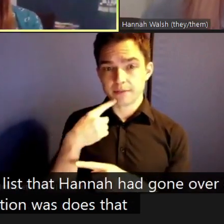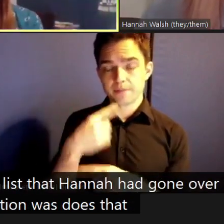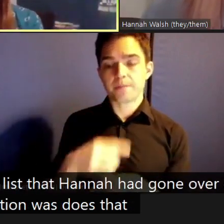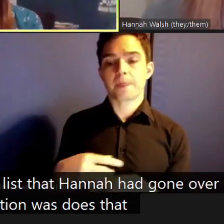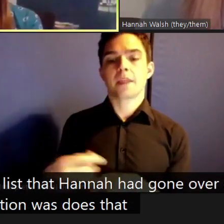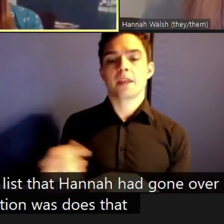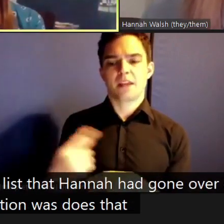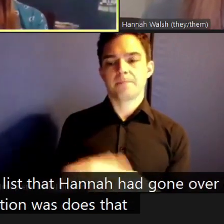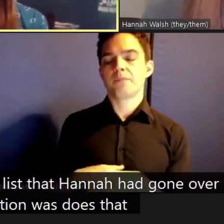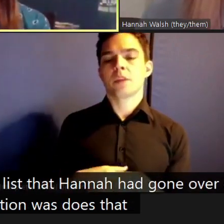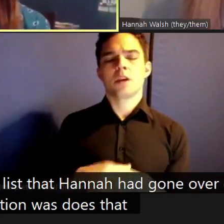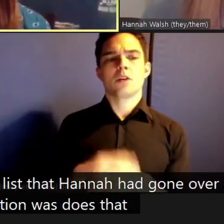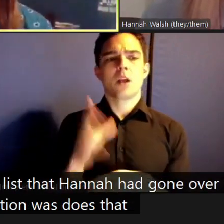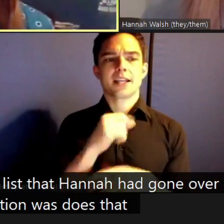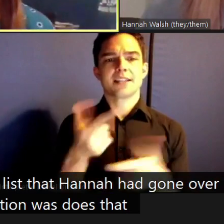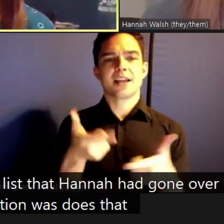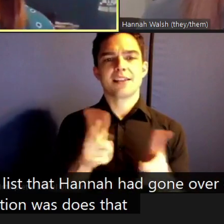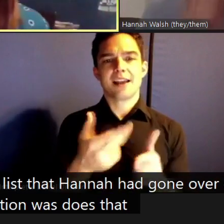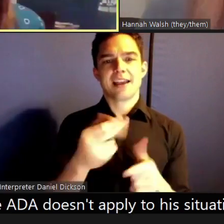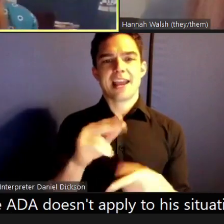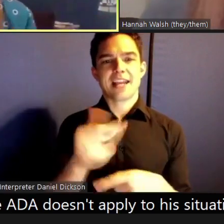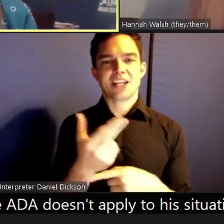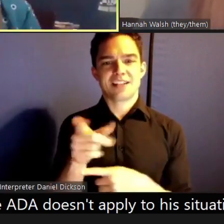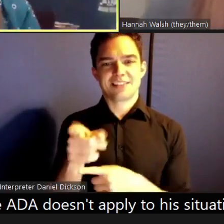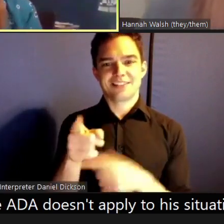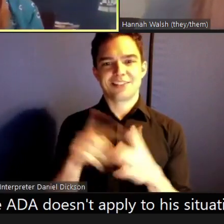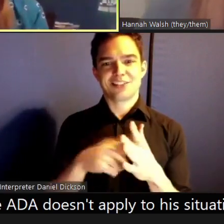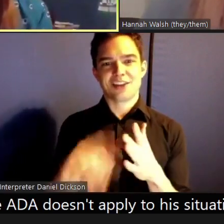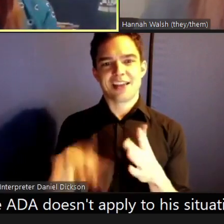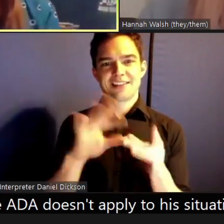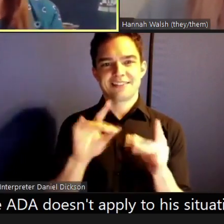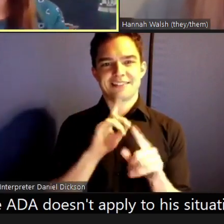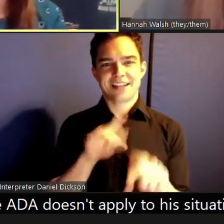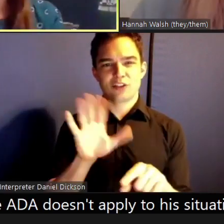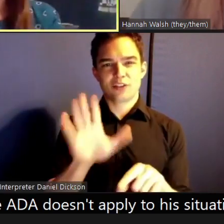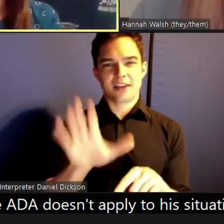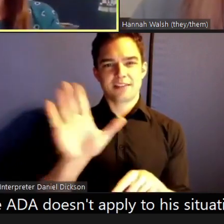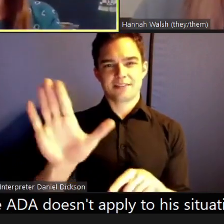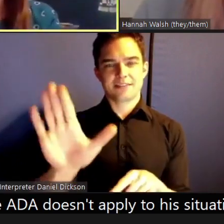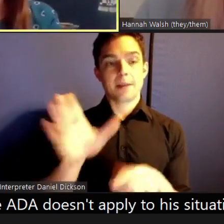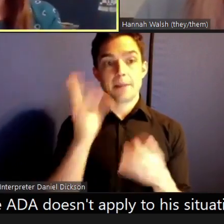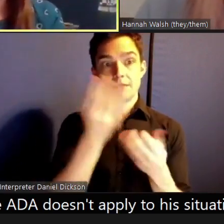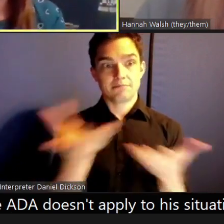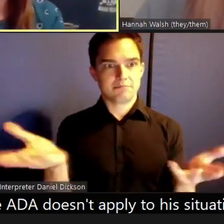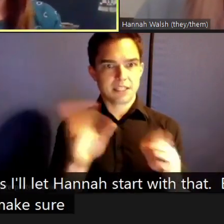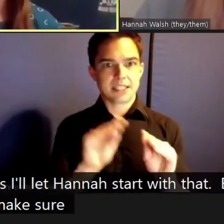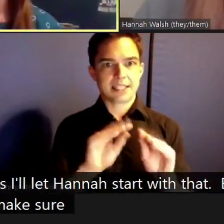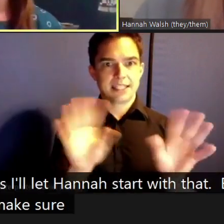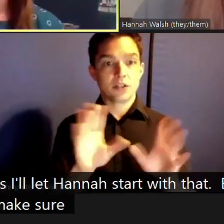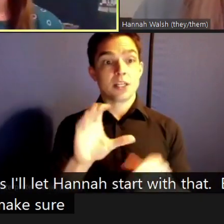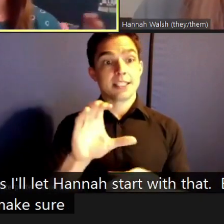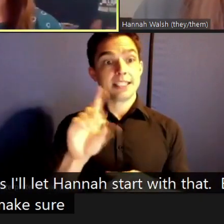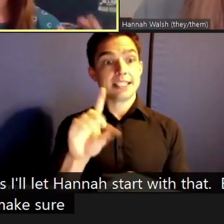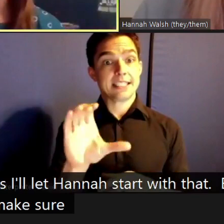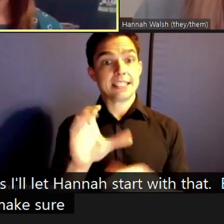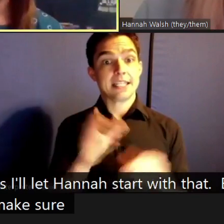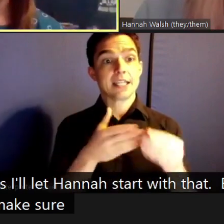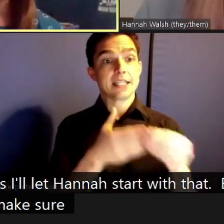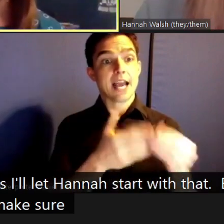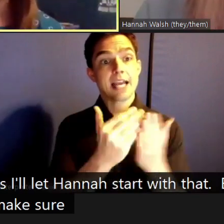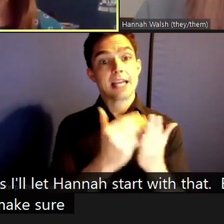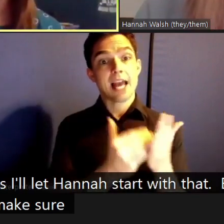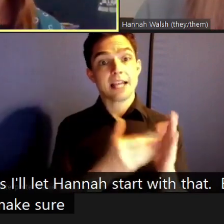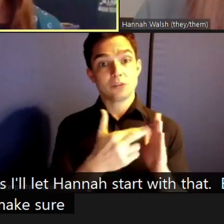So I guess I'll let Hannah start with that, but I just want to make sure that we're clear. So what the CDC guideline says is there's essentially two